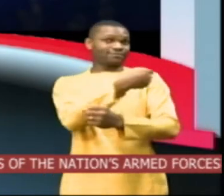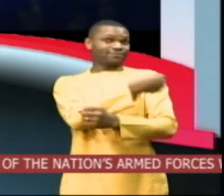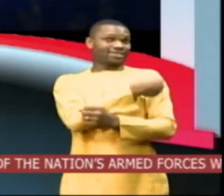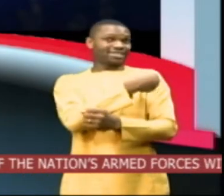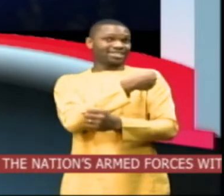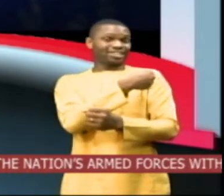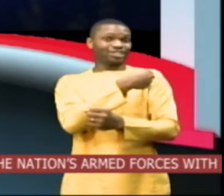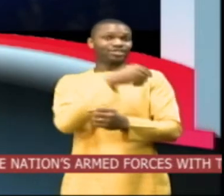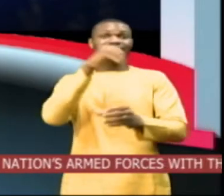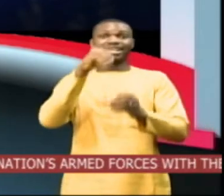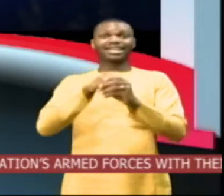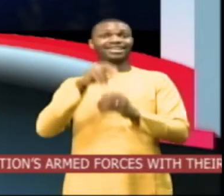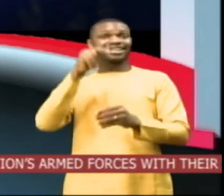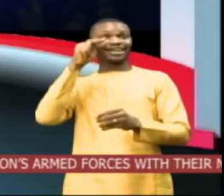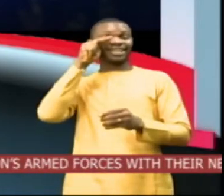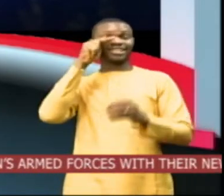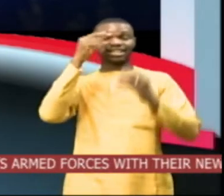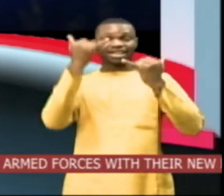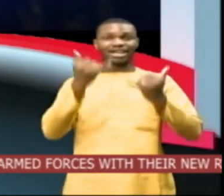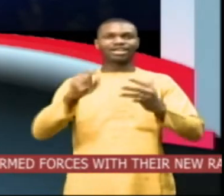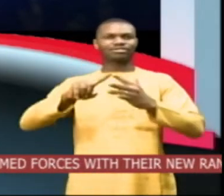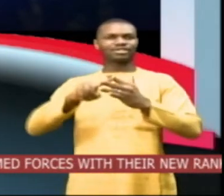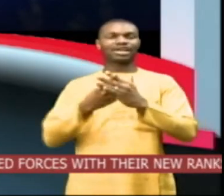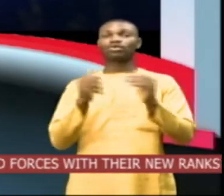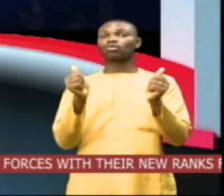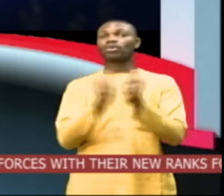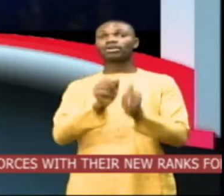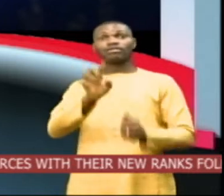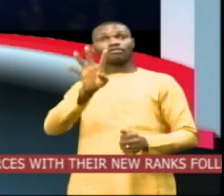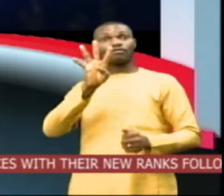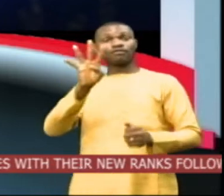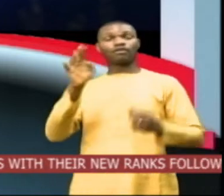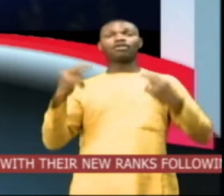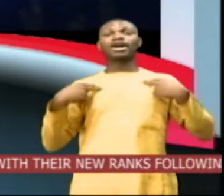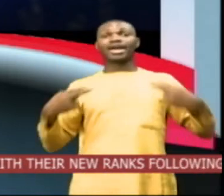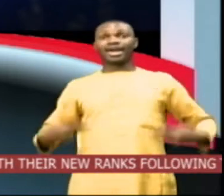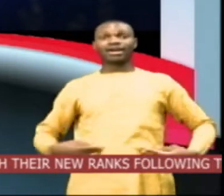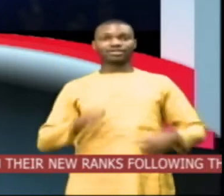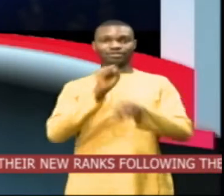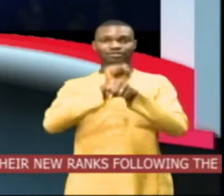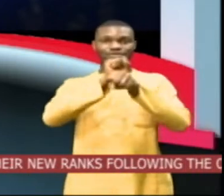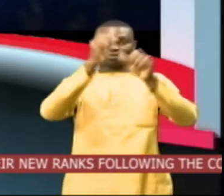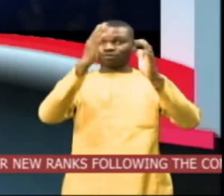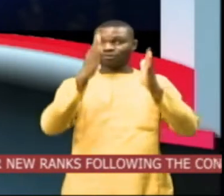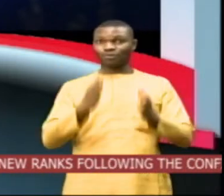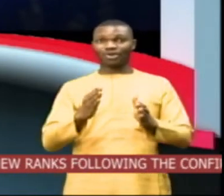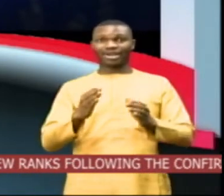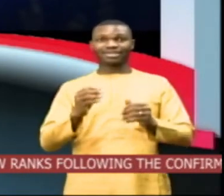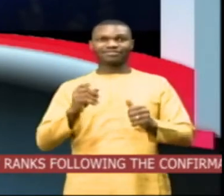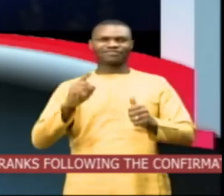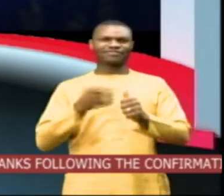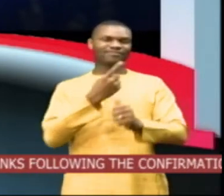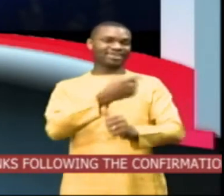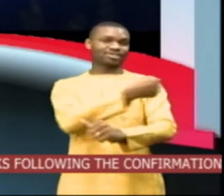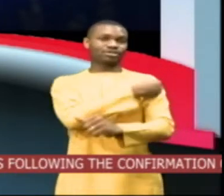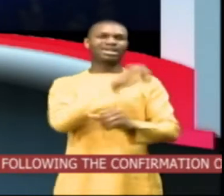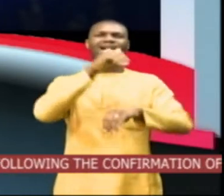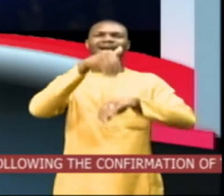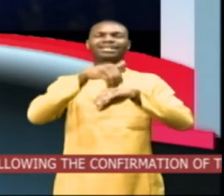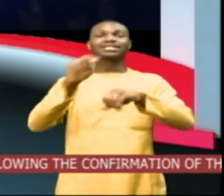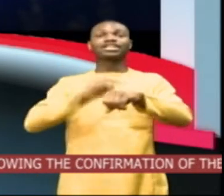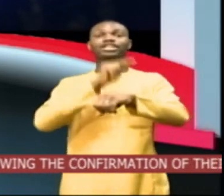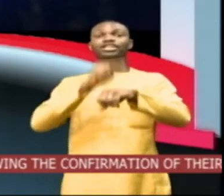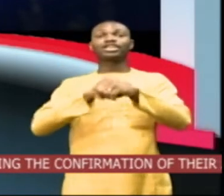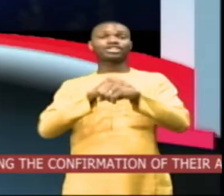pandemic has commenced, with 4 health workers taking the first shot of the vaccine at the National Hospital,